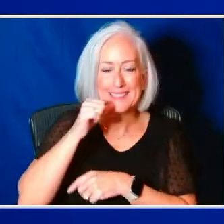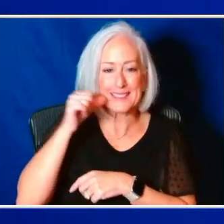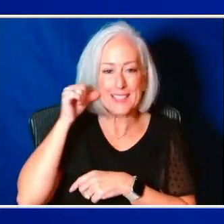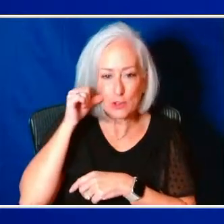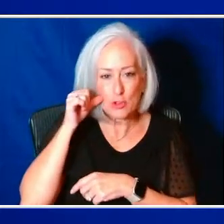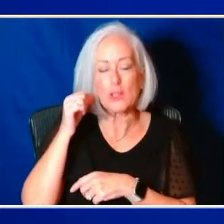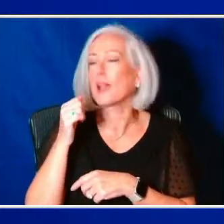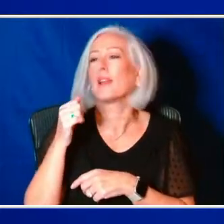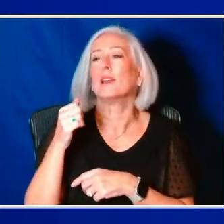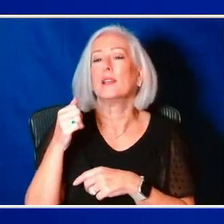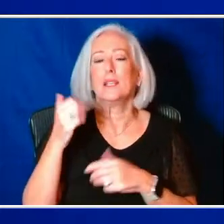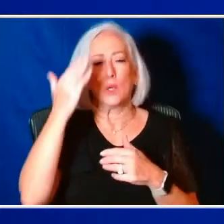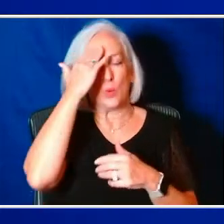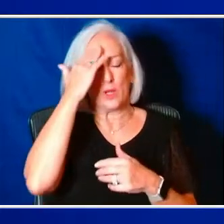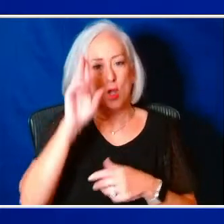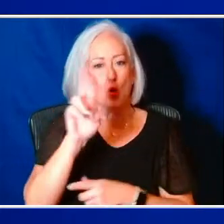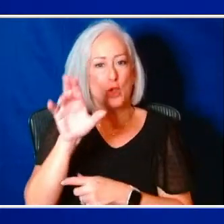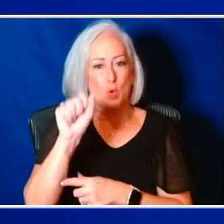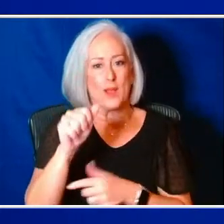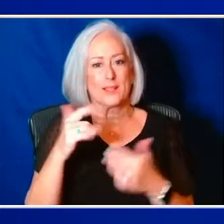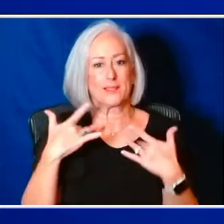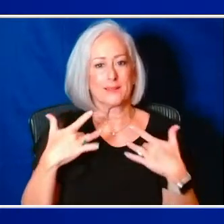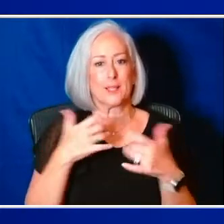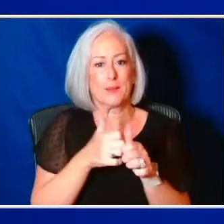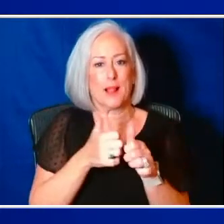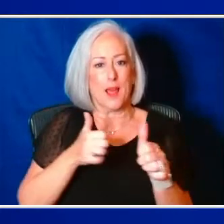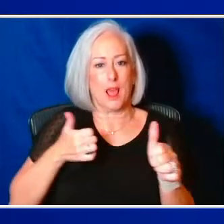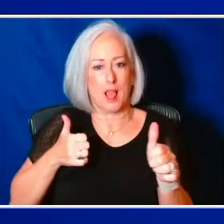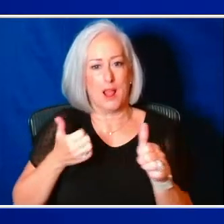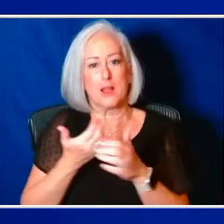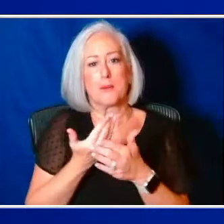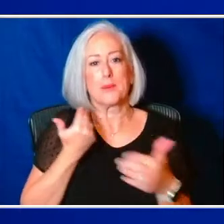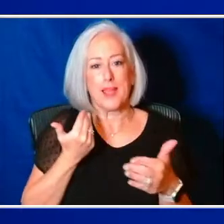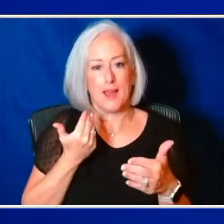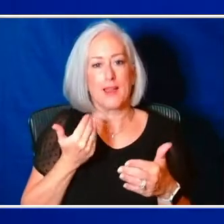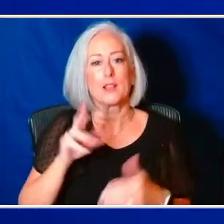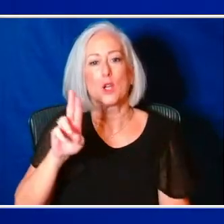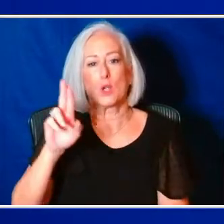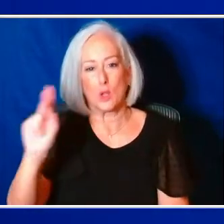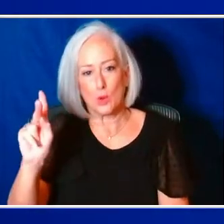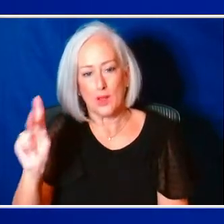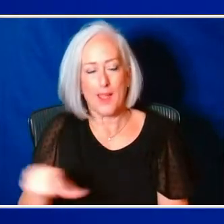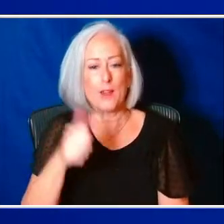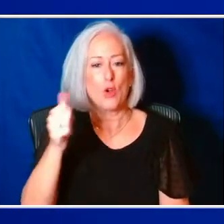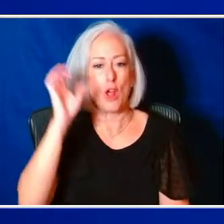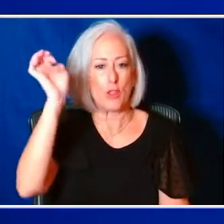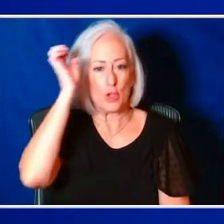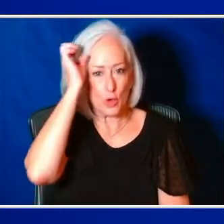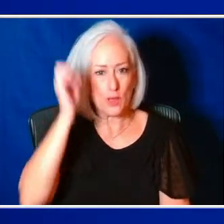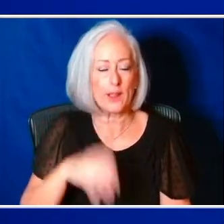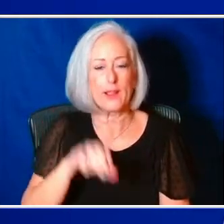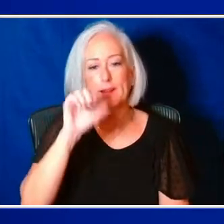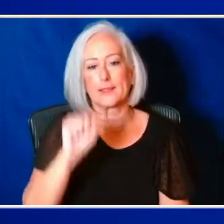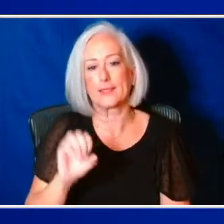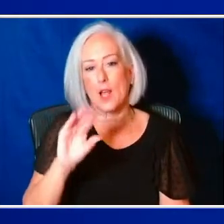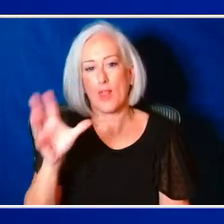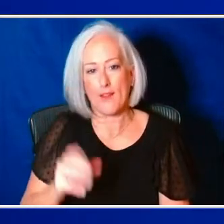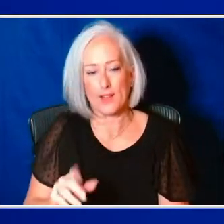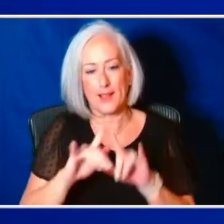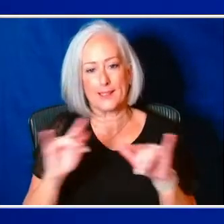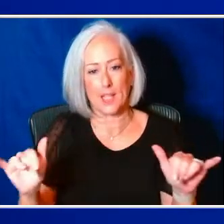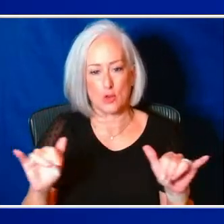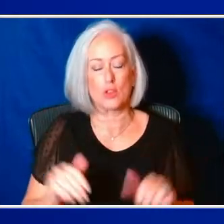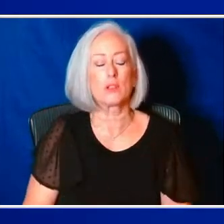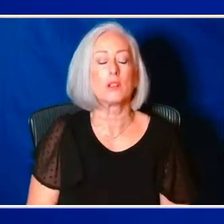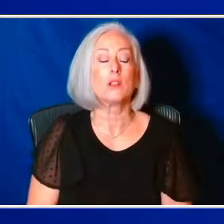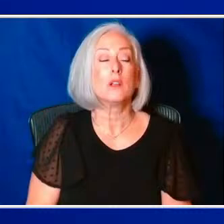lag, but behind other countries, particularly the UK or other European countries, South Africa, et cetera, as well. And right now,